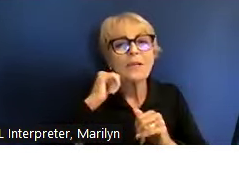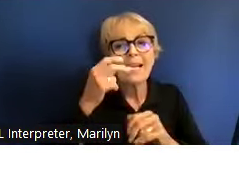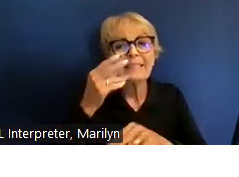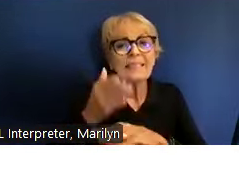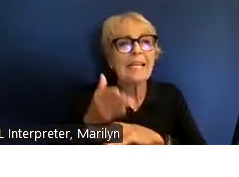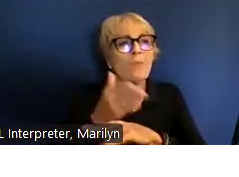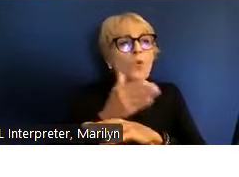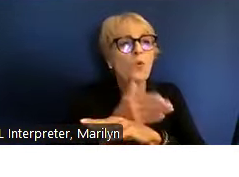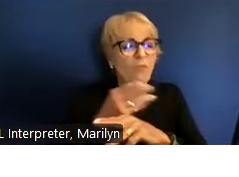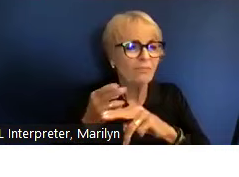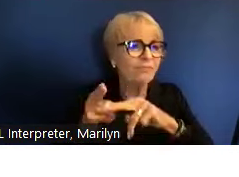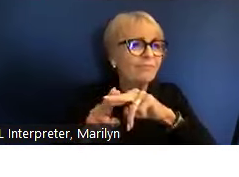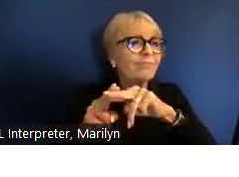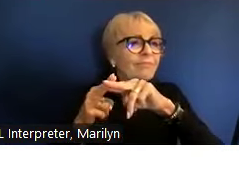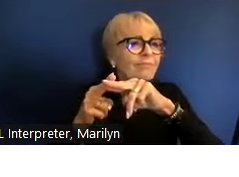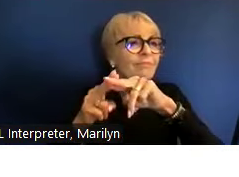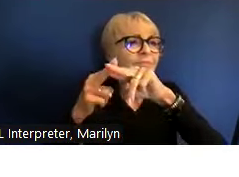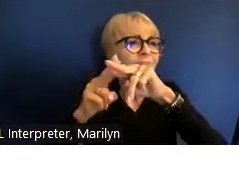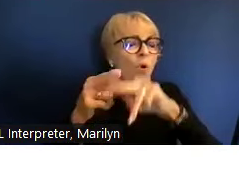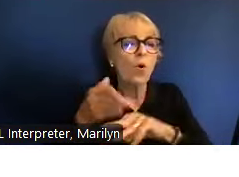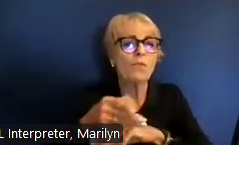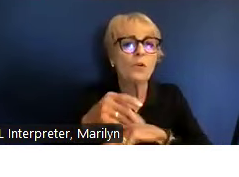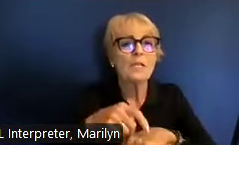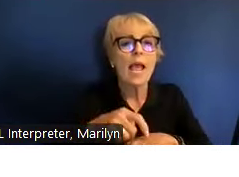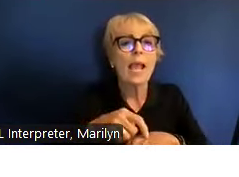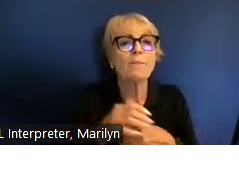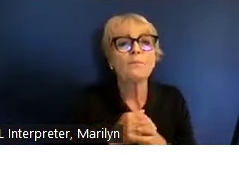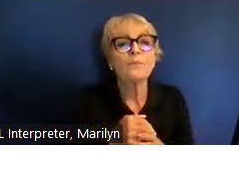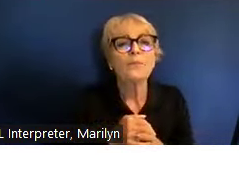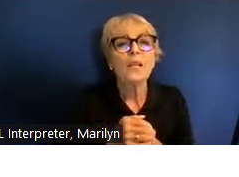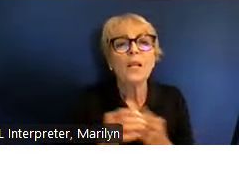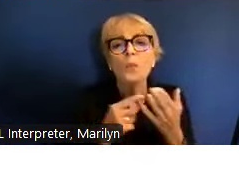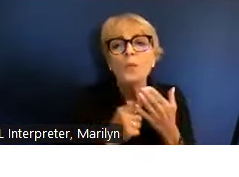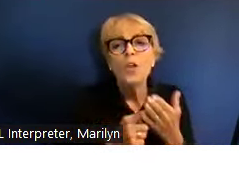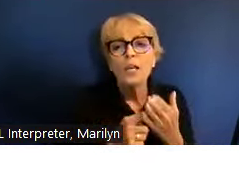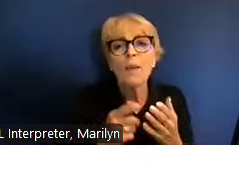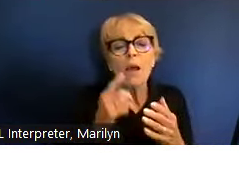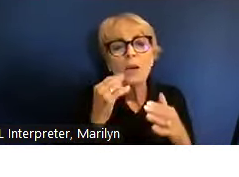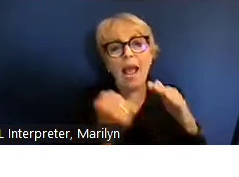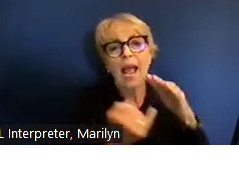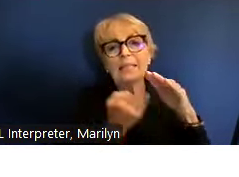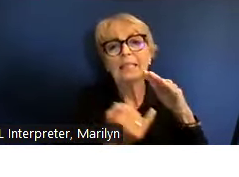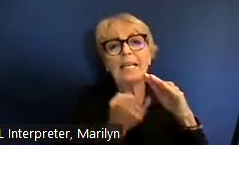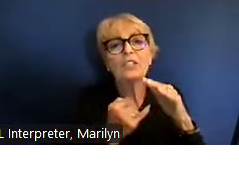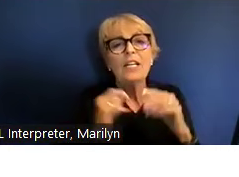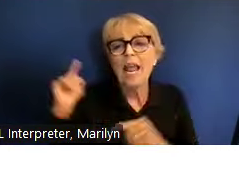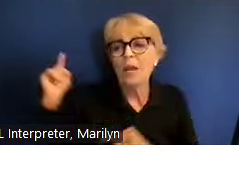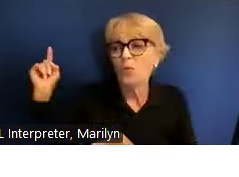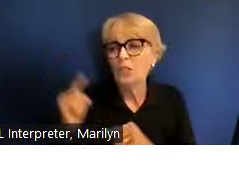over time. We talk a lot about sort of isolation, reducing isolation, recognizing that changing